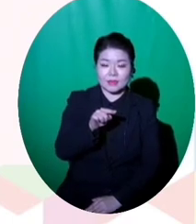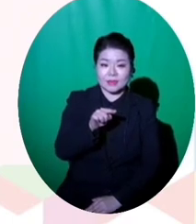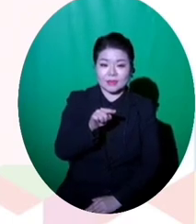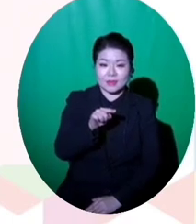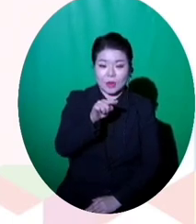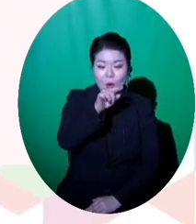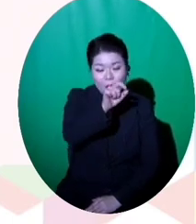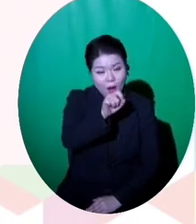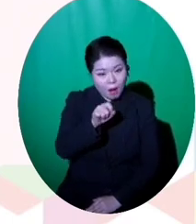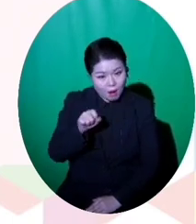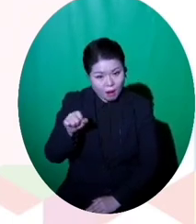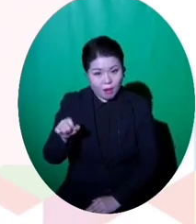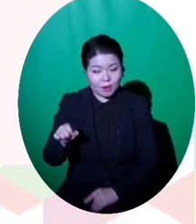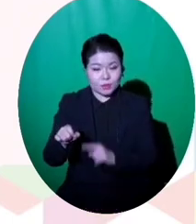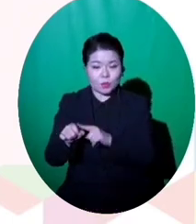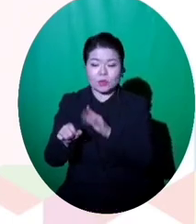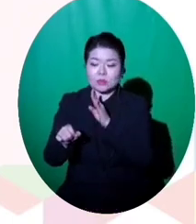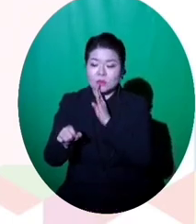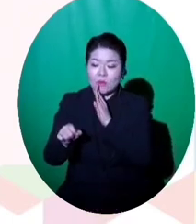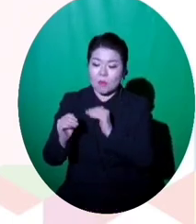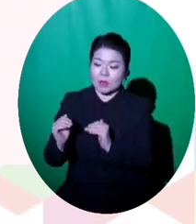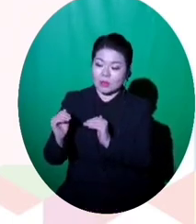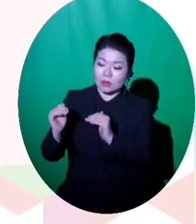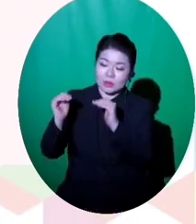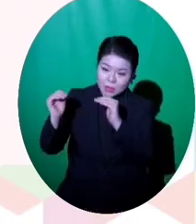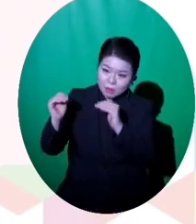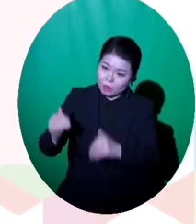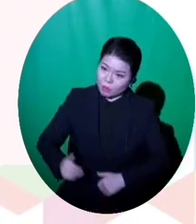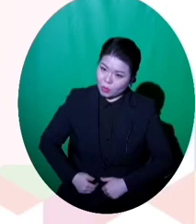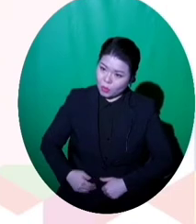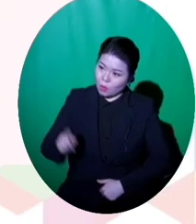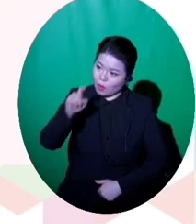So how can we unlearn the structures of power in place